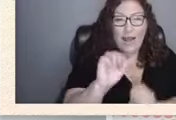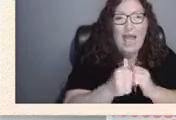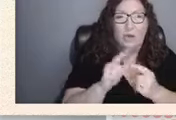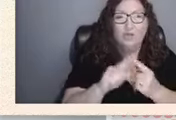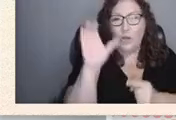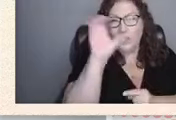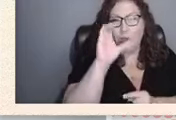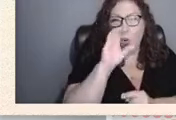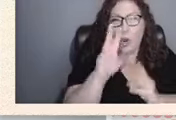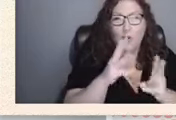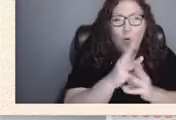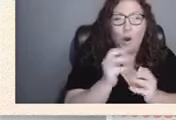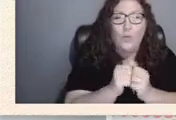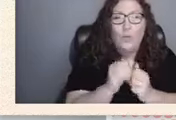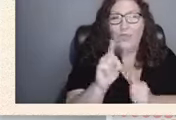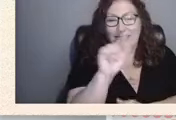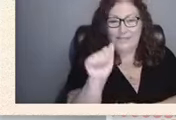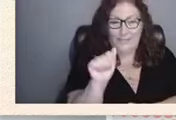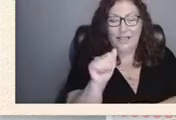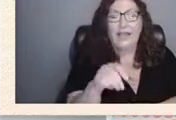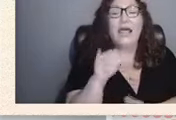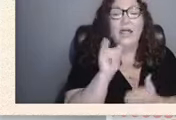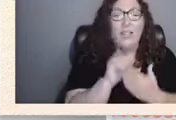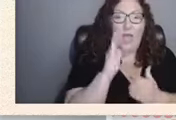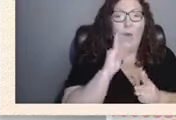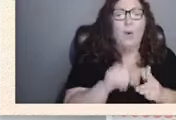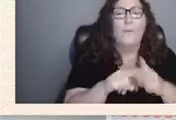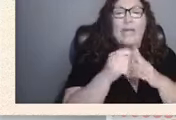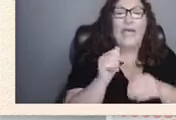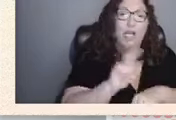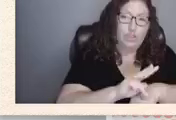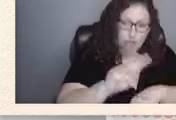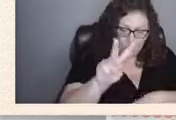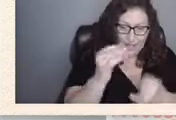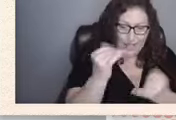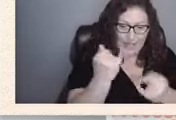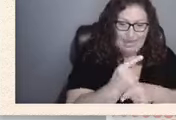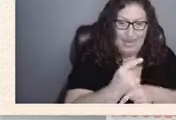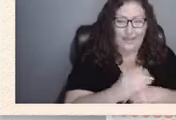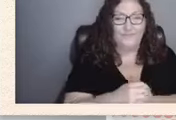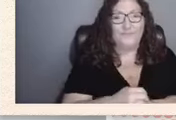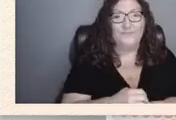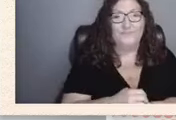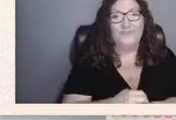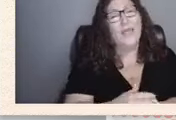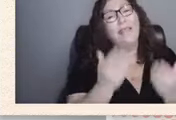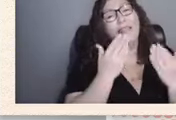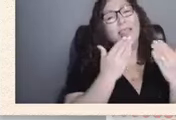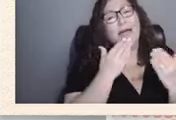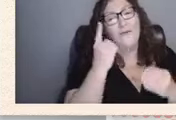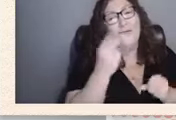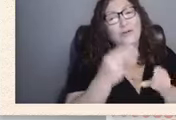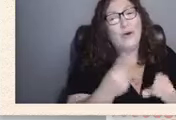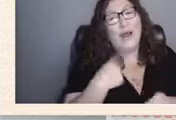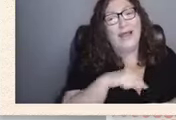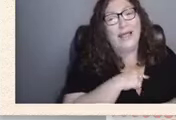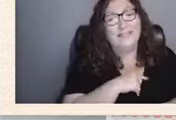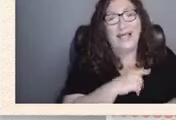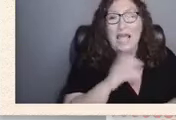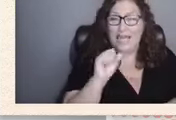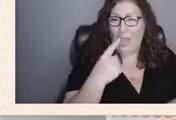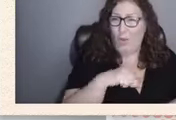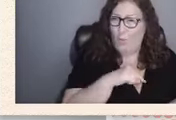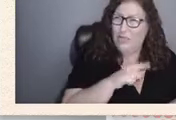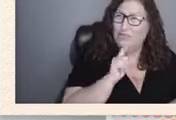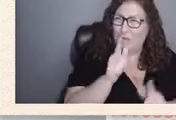with a disability. And so that will begin at 2 o'clock today. Oh, thank you all for joining us. And can we just real